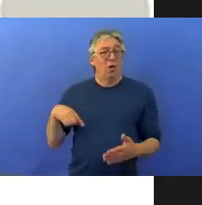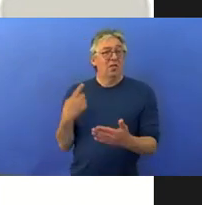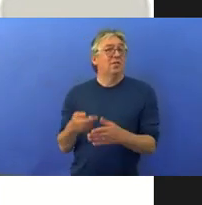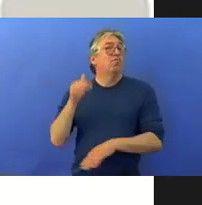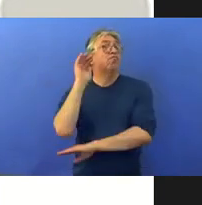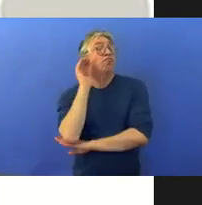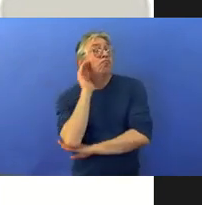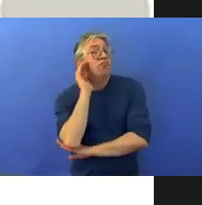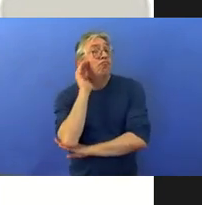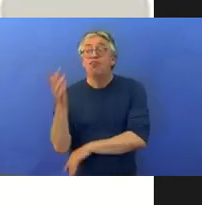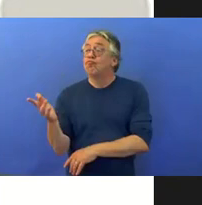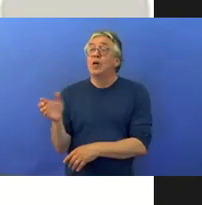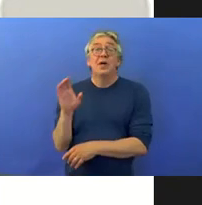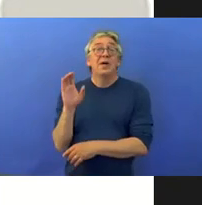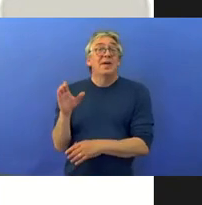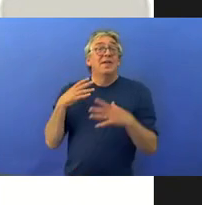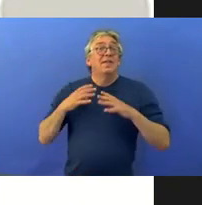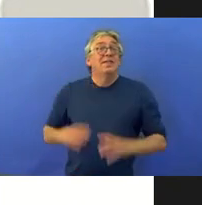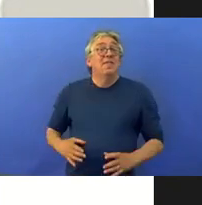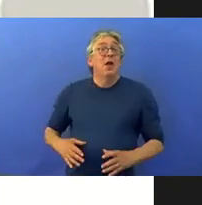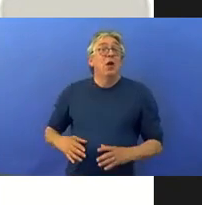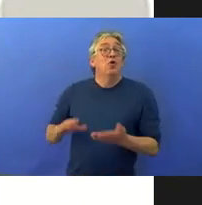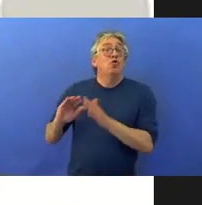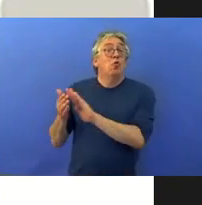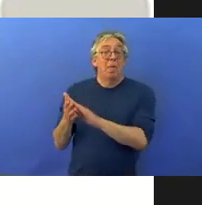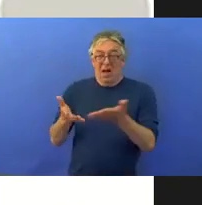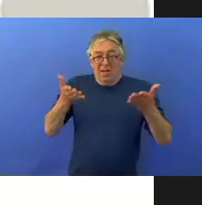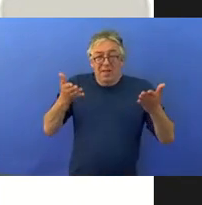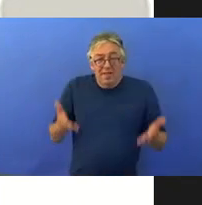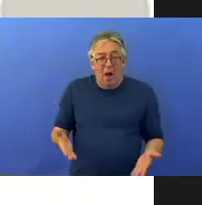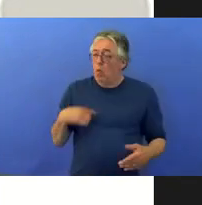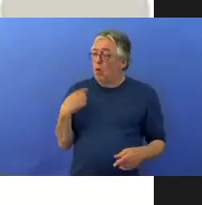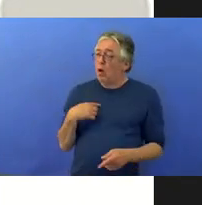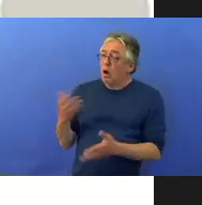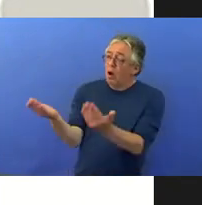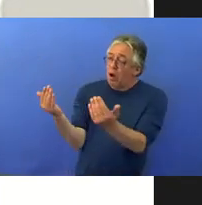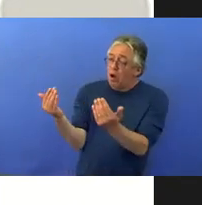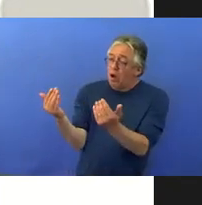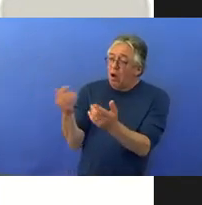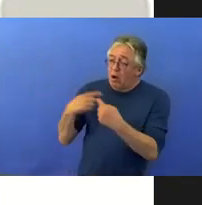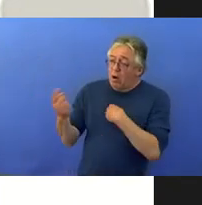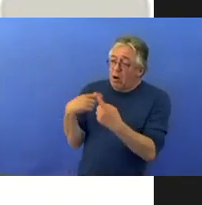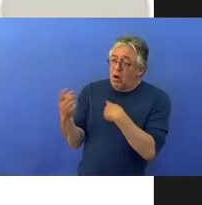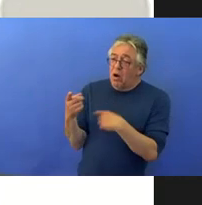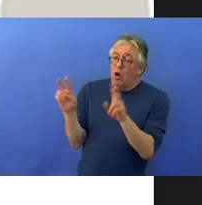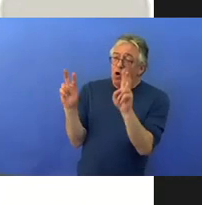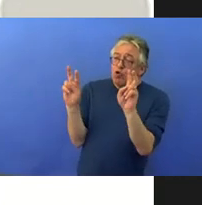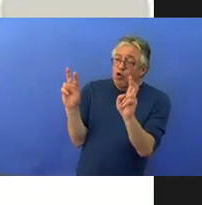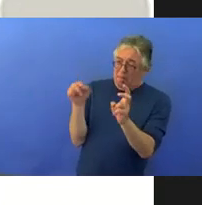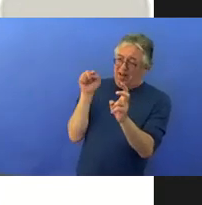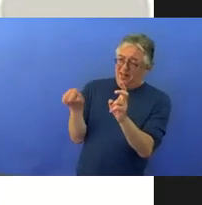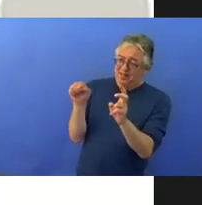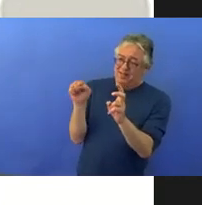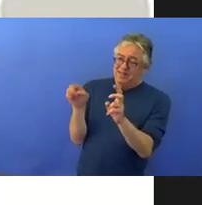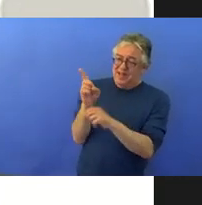time it was a direct dialogue on a specific topic, and they really felt taken into account because it